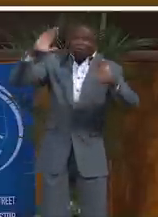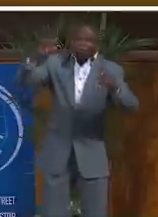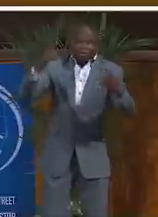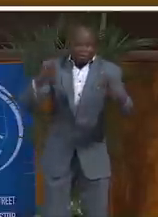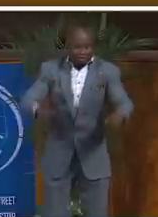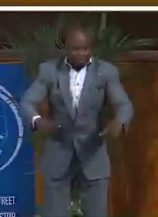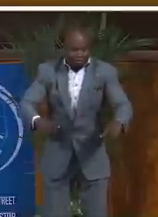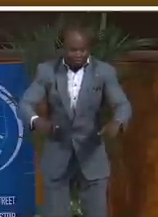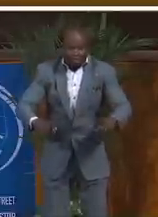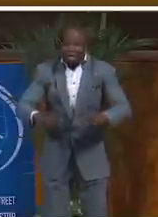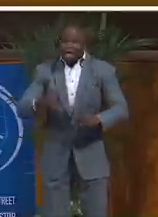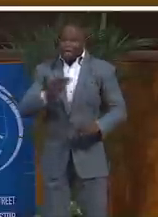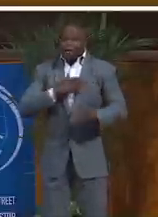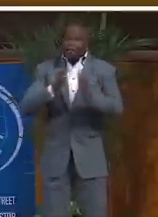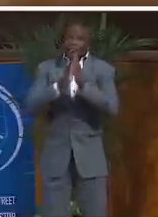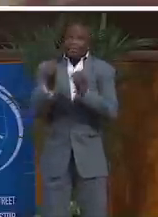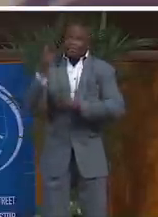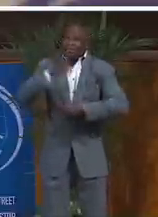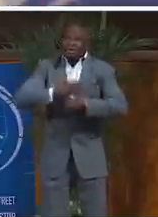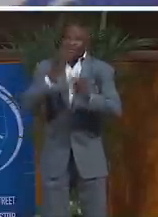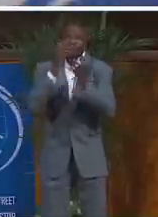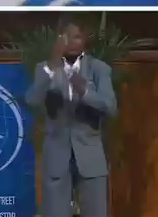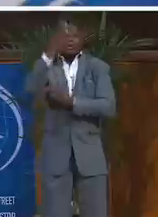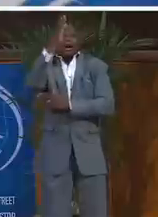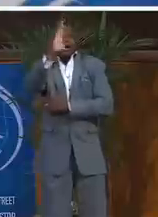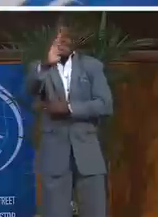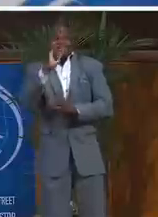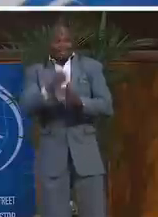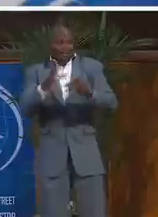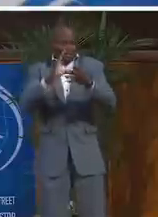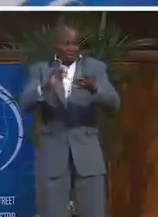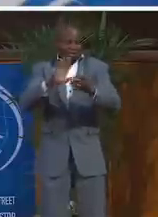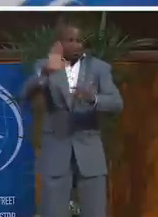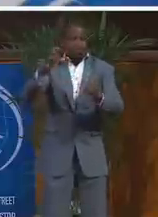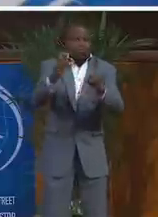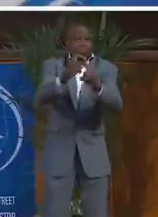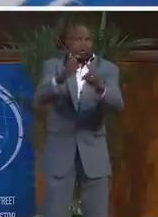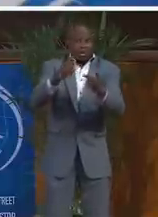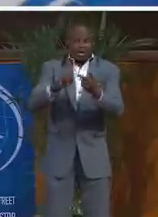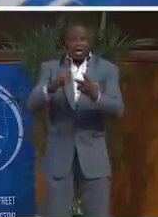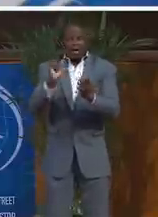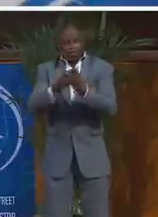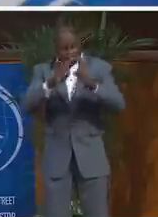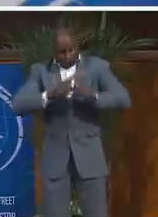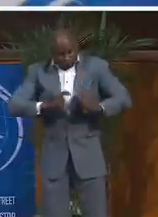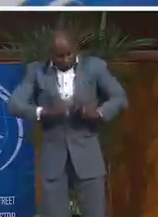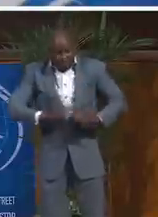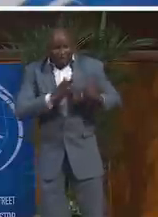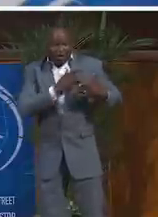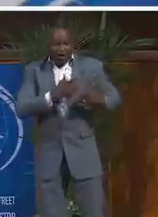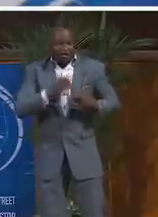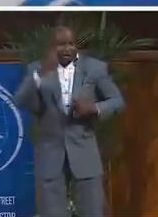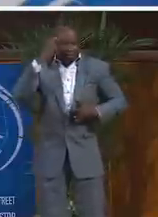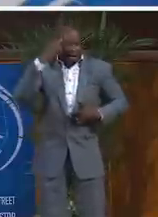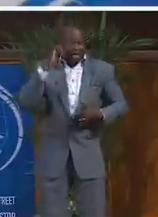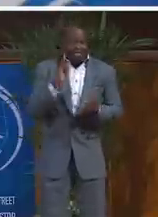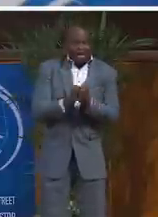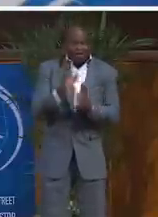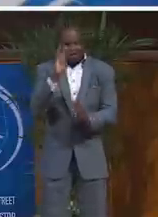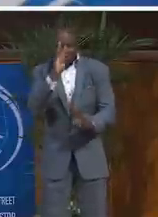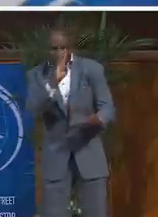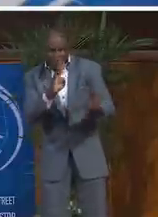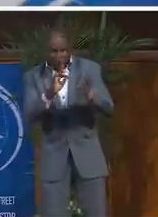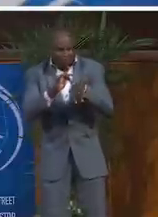brings. And my prayer today, O God, is that the message, your word, would search out hearts and minds that are anxious